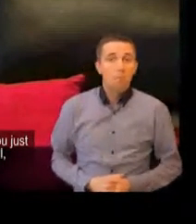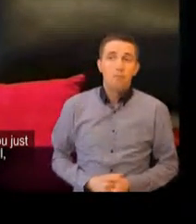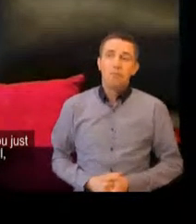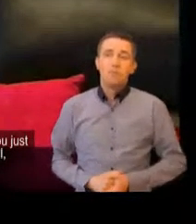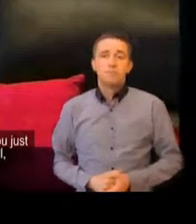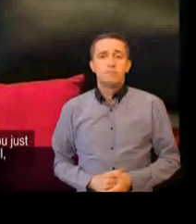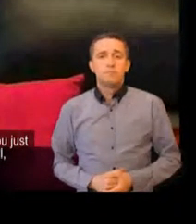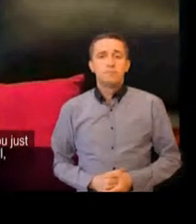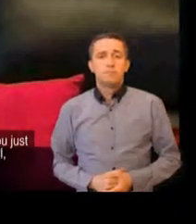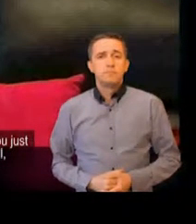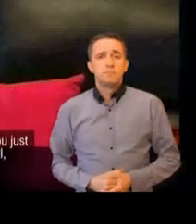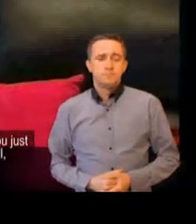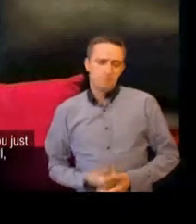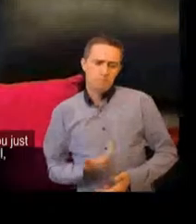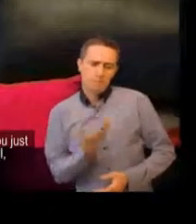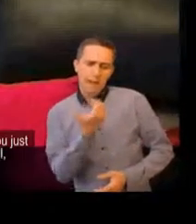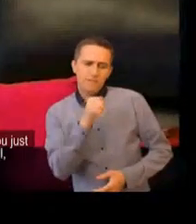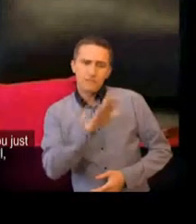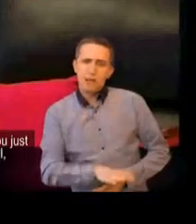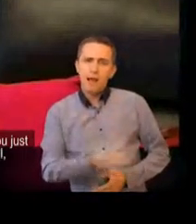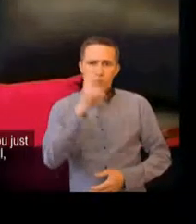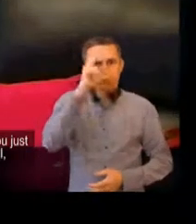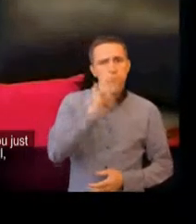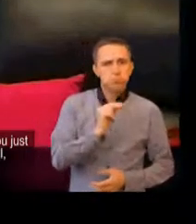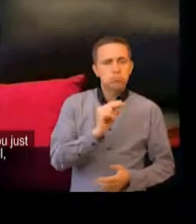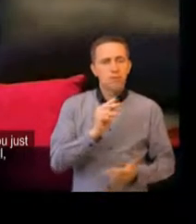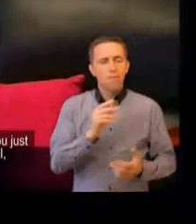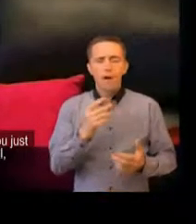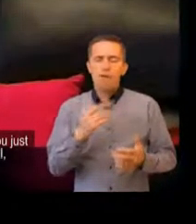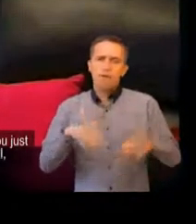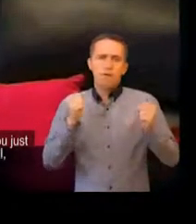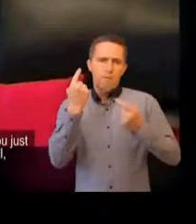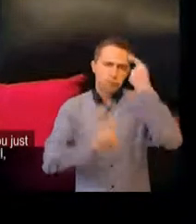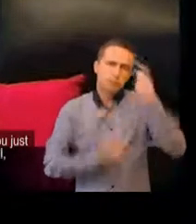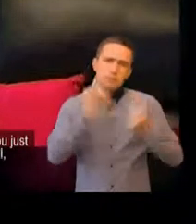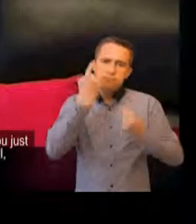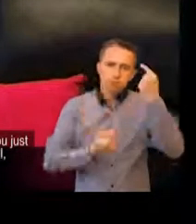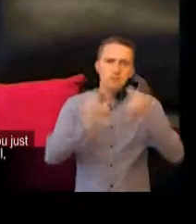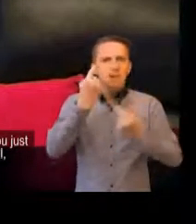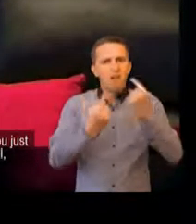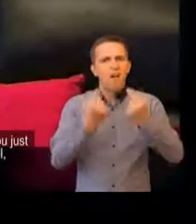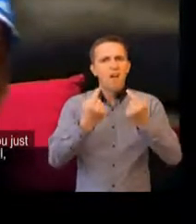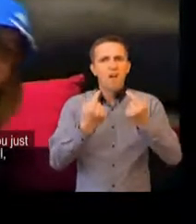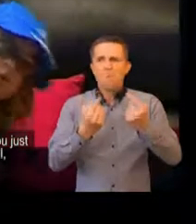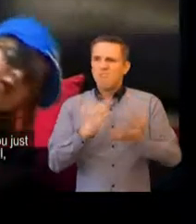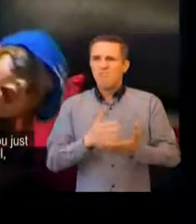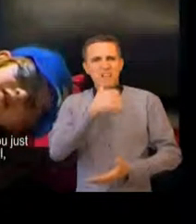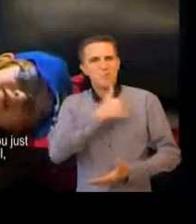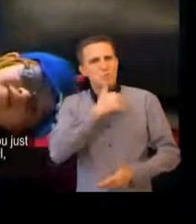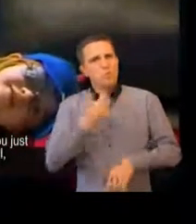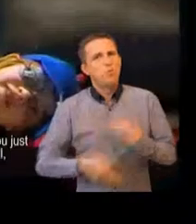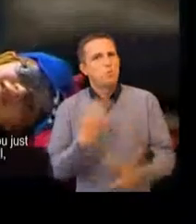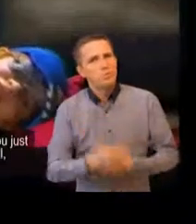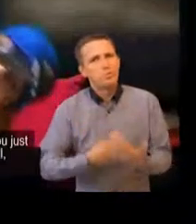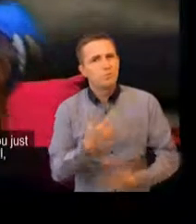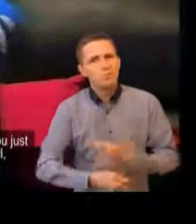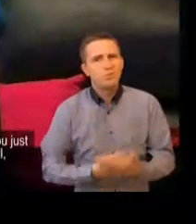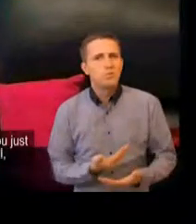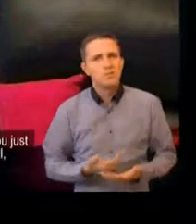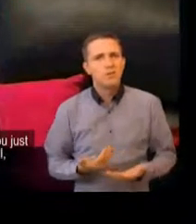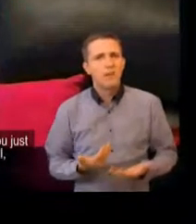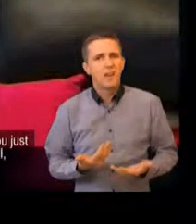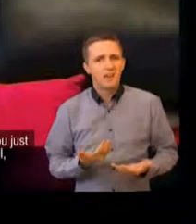do you feel having a good, strong working partnership with the nursery and then obviously school as well? Is that really important? Yeah. Yeah. So if you had one thing to say to